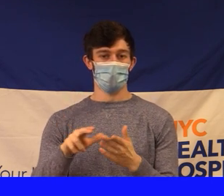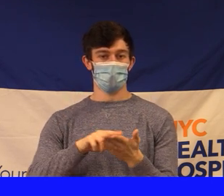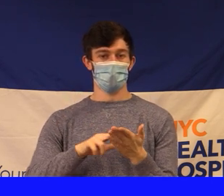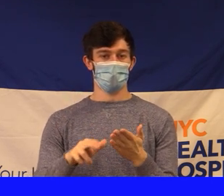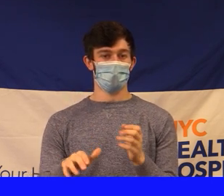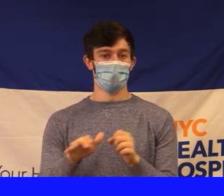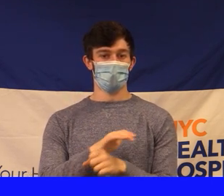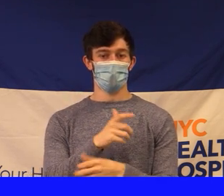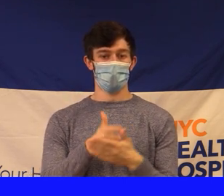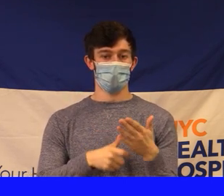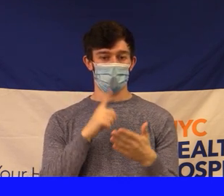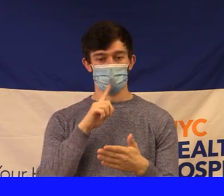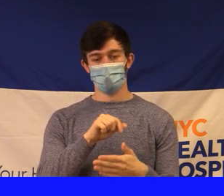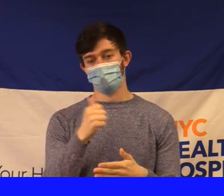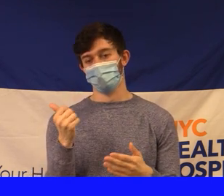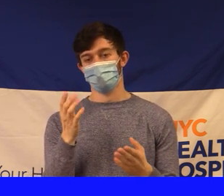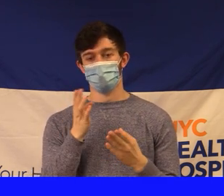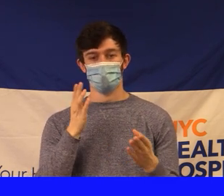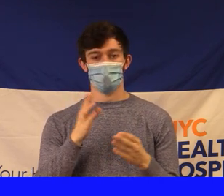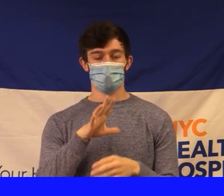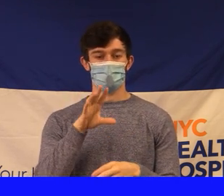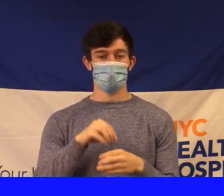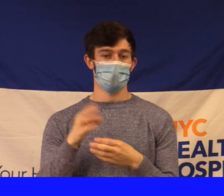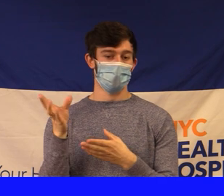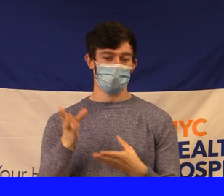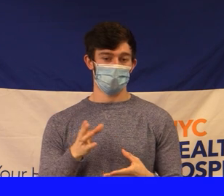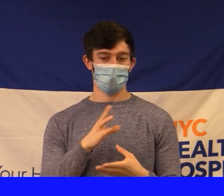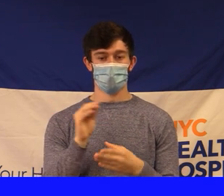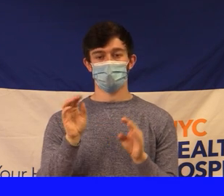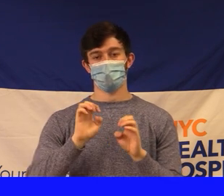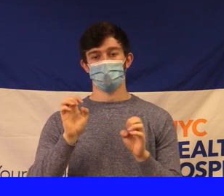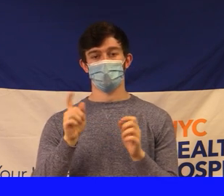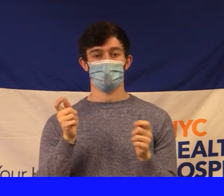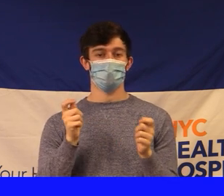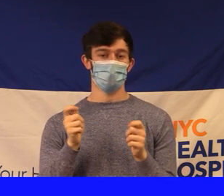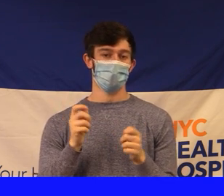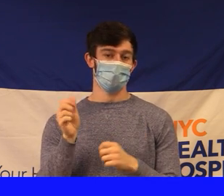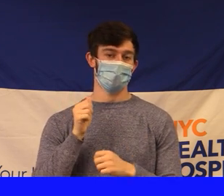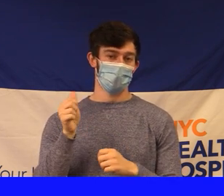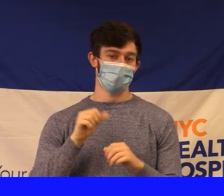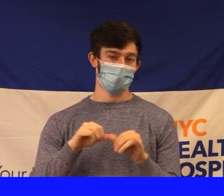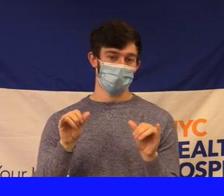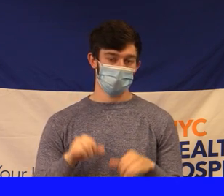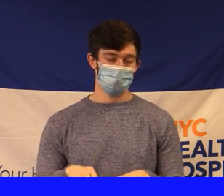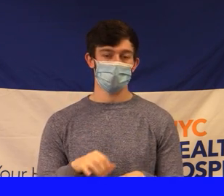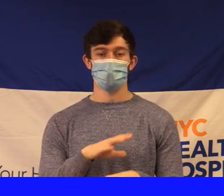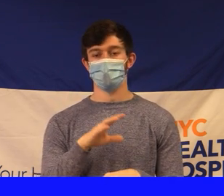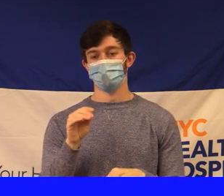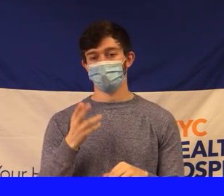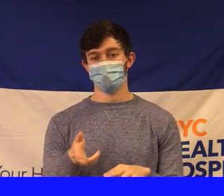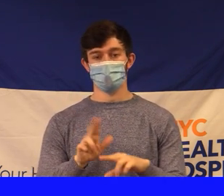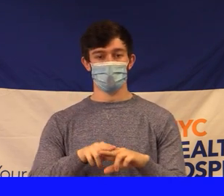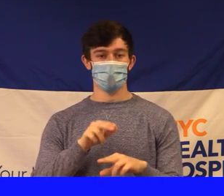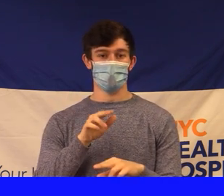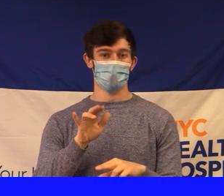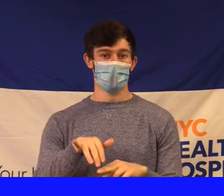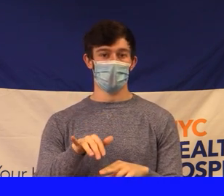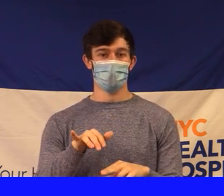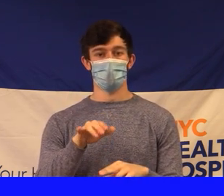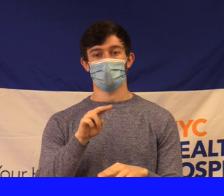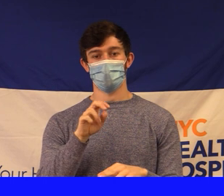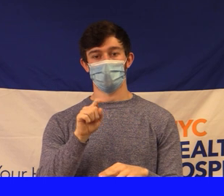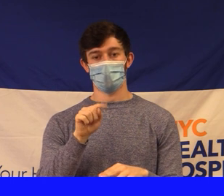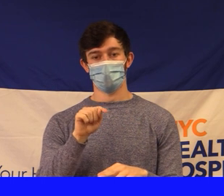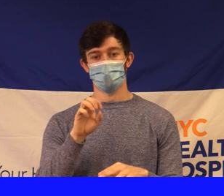to cover rates for additional services, including livery and emergency management transportation services, and to increase the not-to-exceed expense